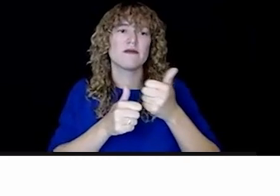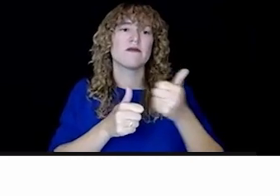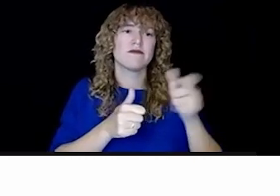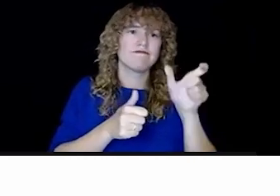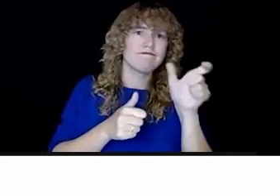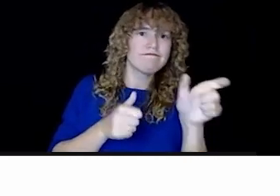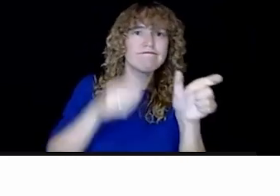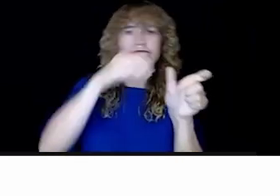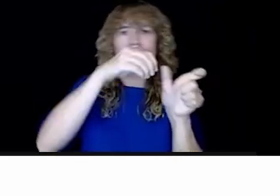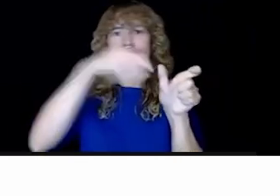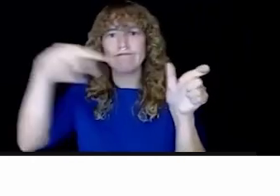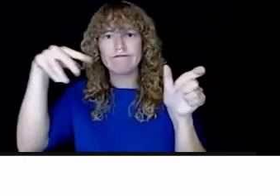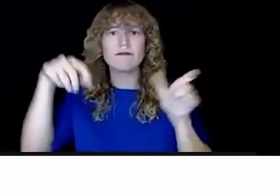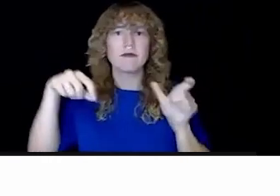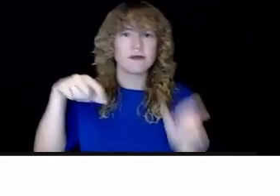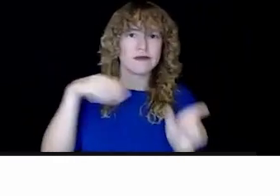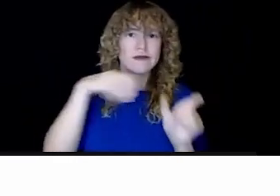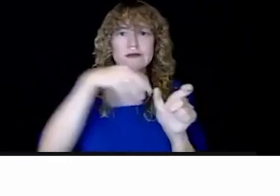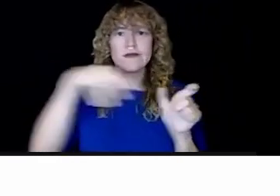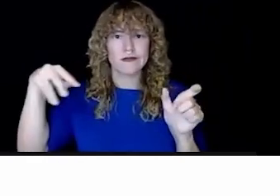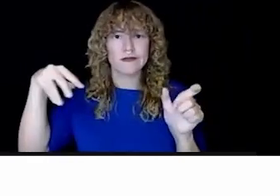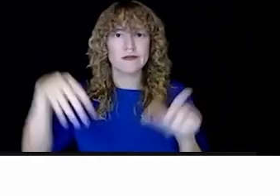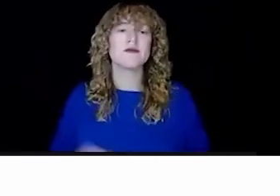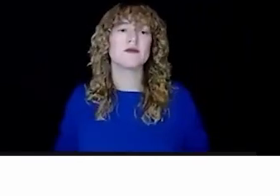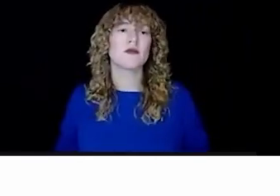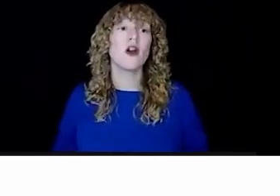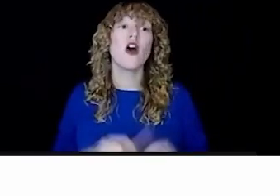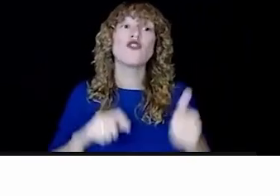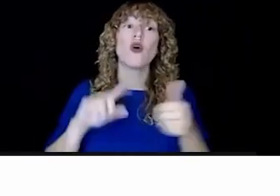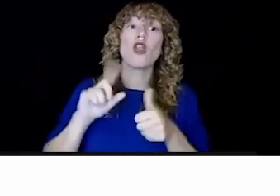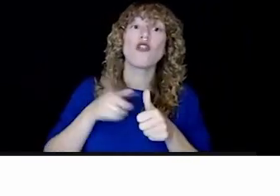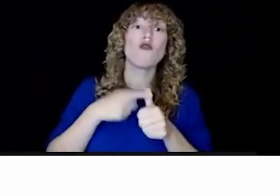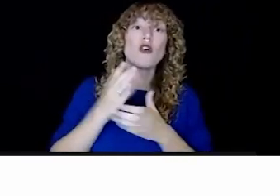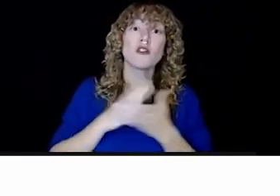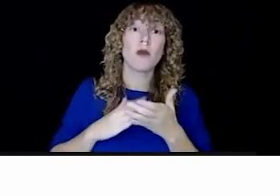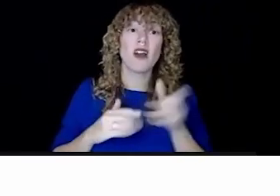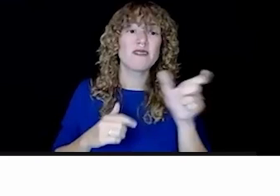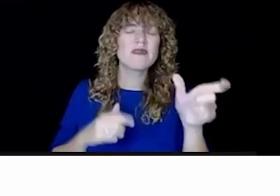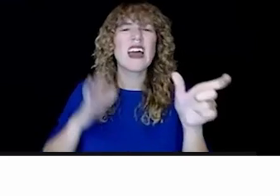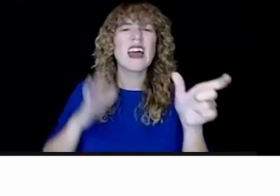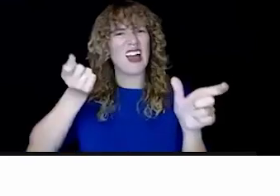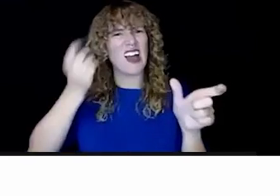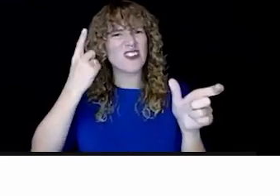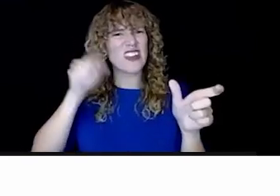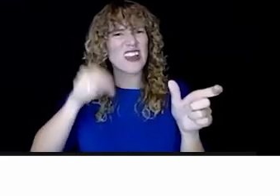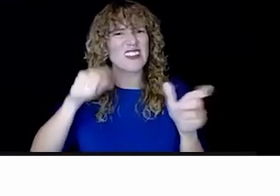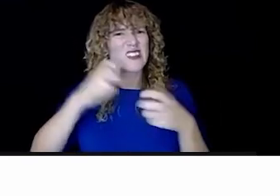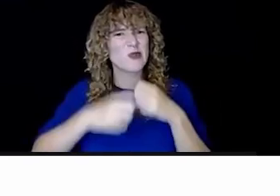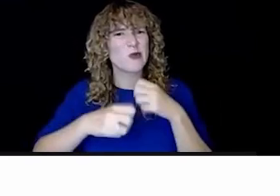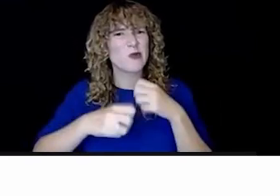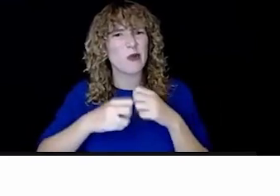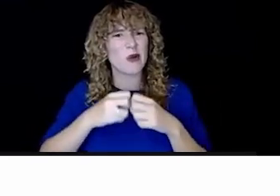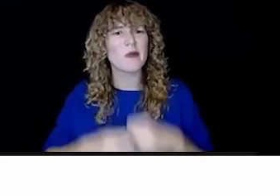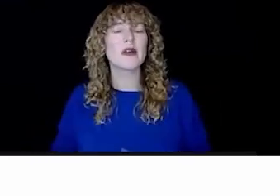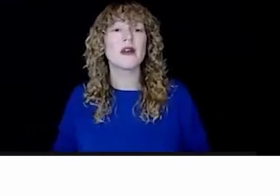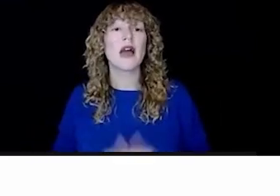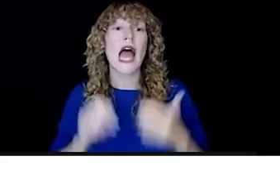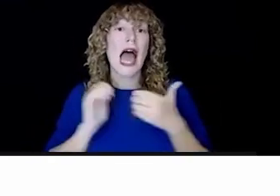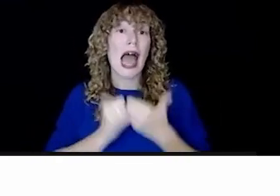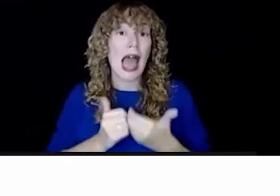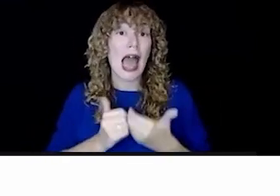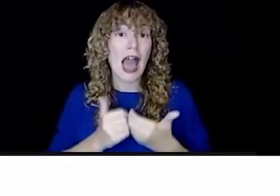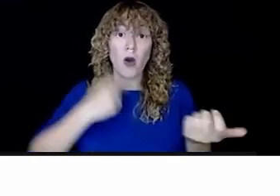So for the first part, understanding the problem, we will be understanding the problem using a